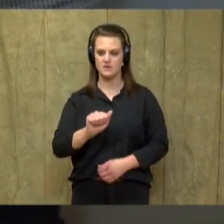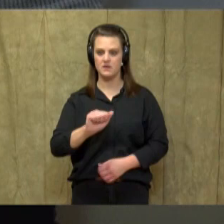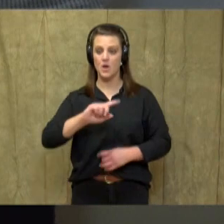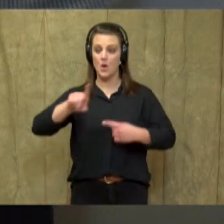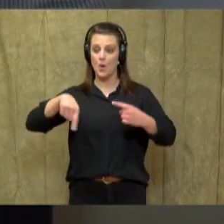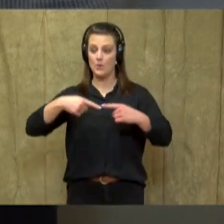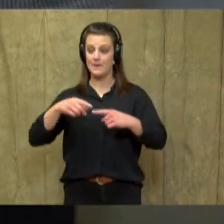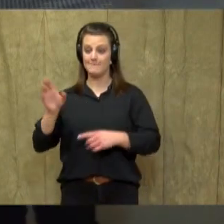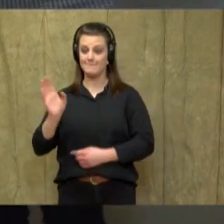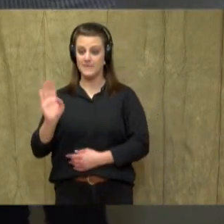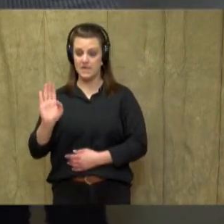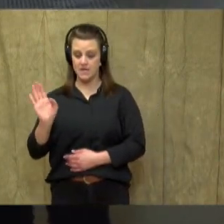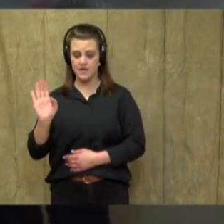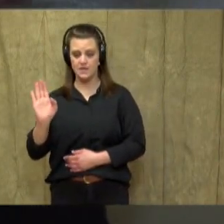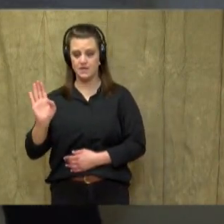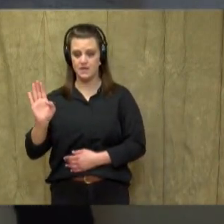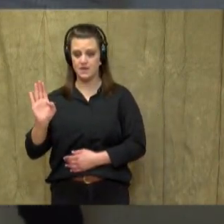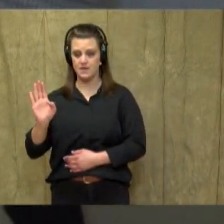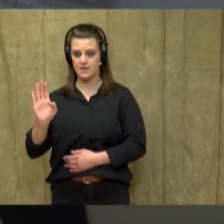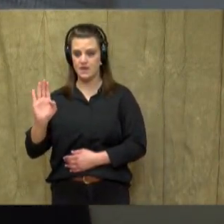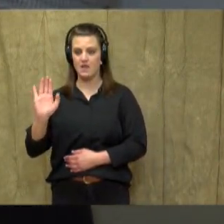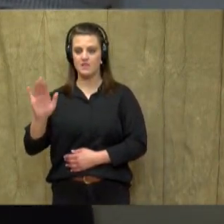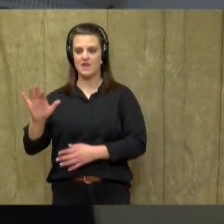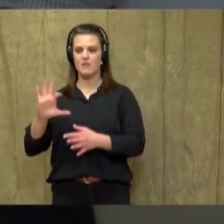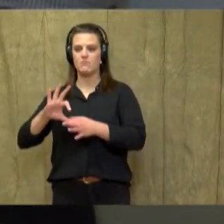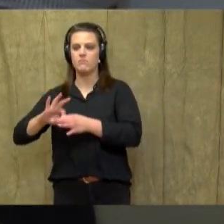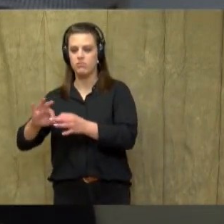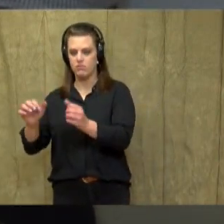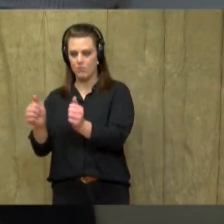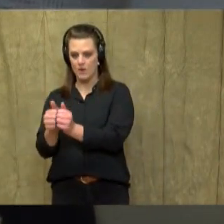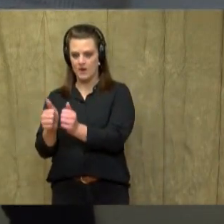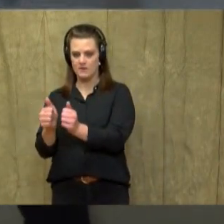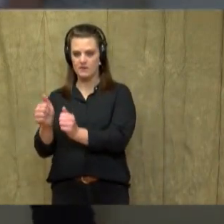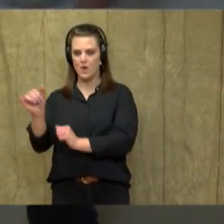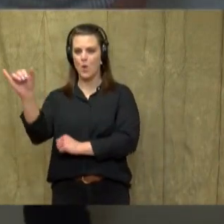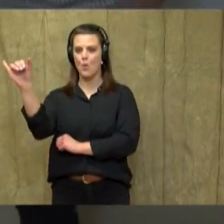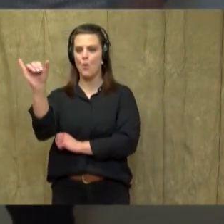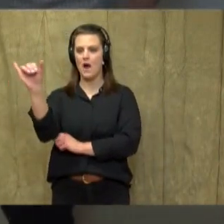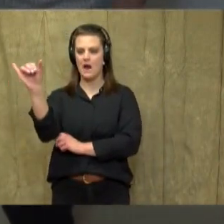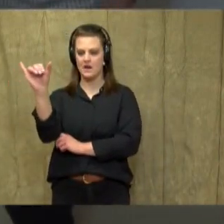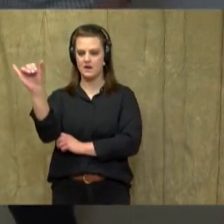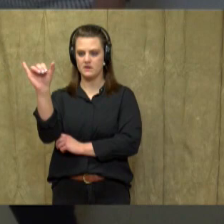When we look at pattern B, that is going to be our